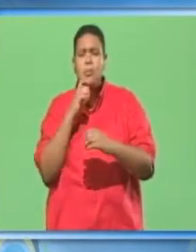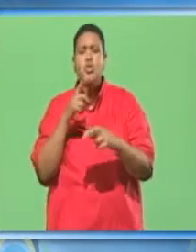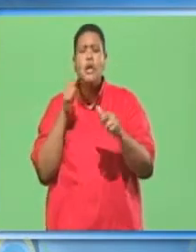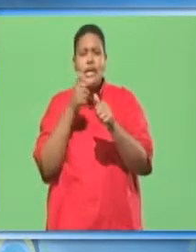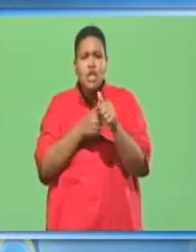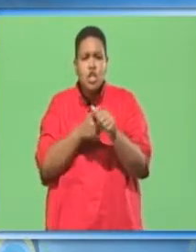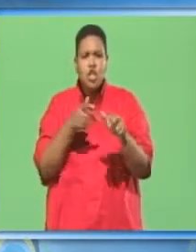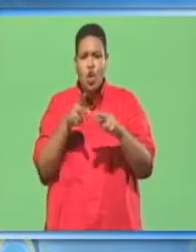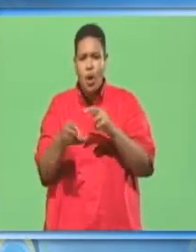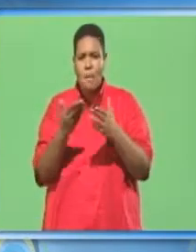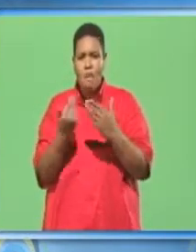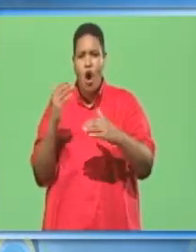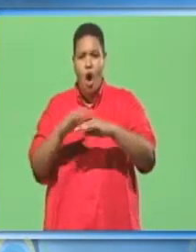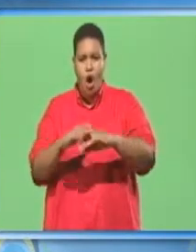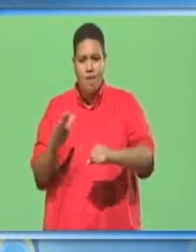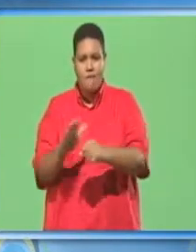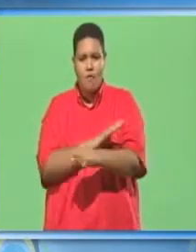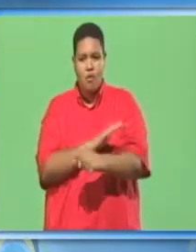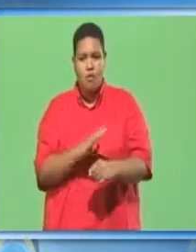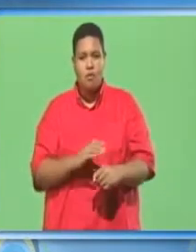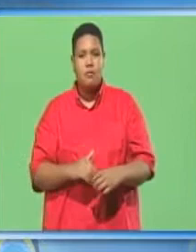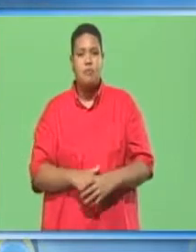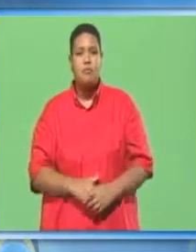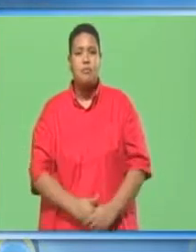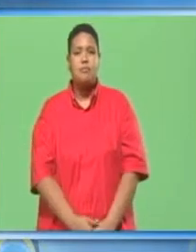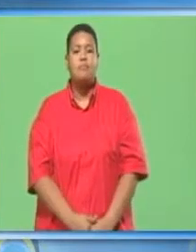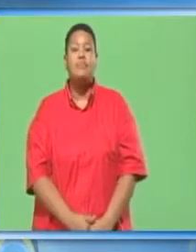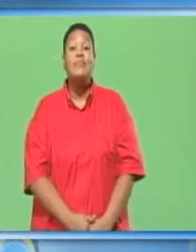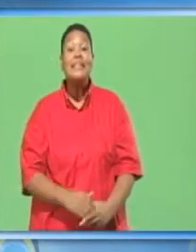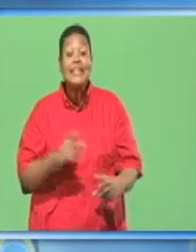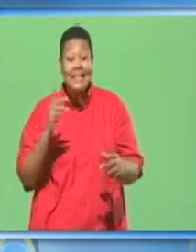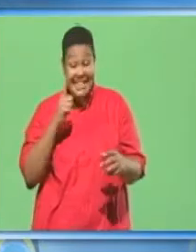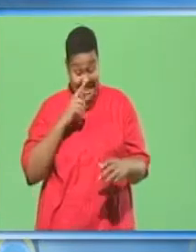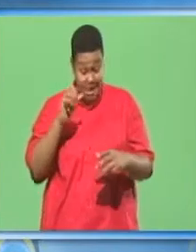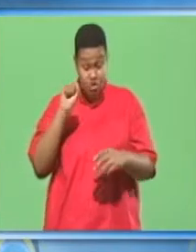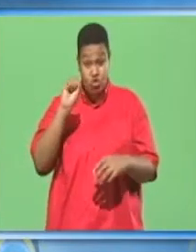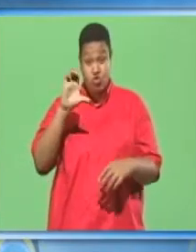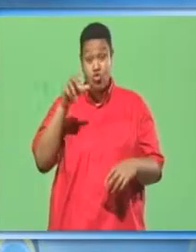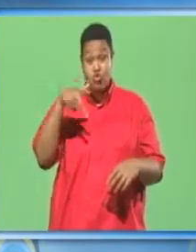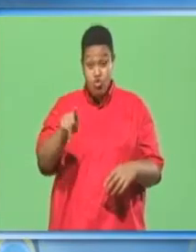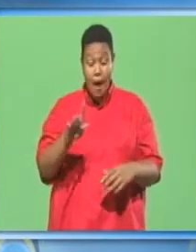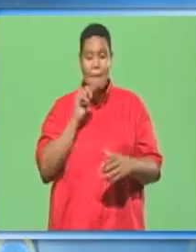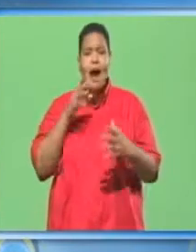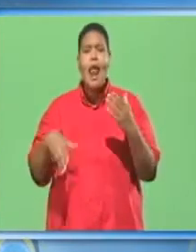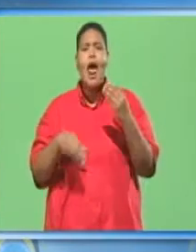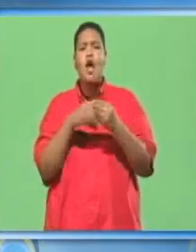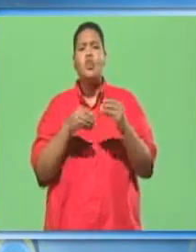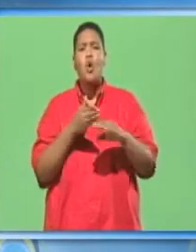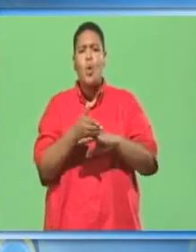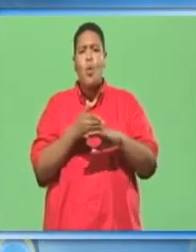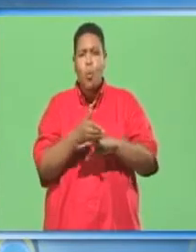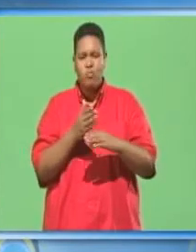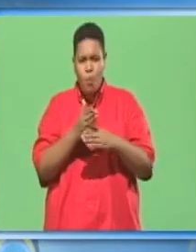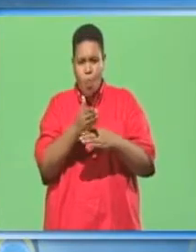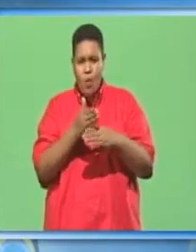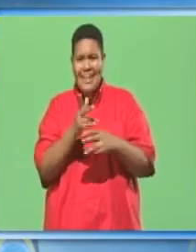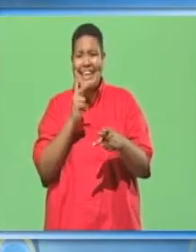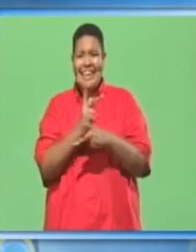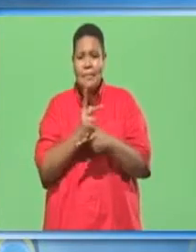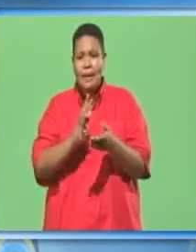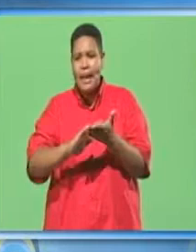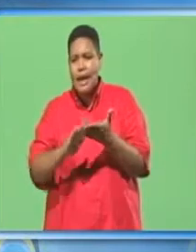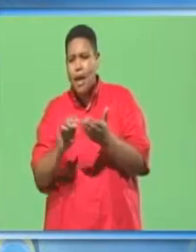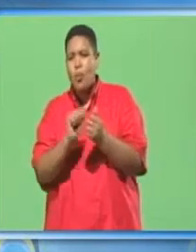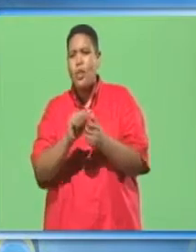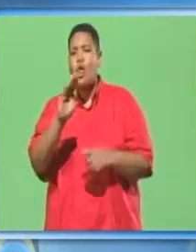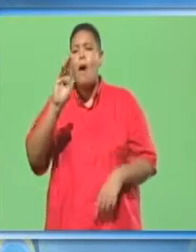Keep your saw table free of tools, scrap, and extra wood. Clean the saw blade with a brush and not with